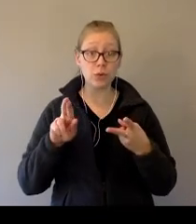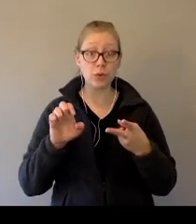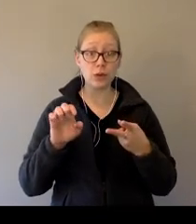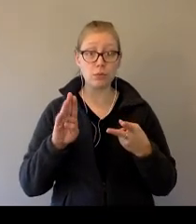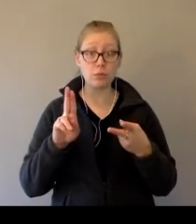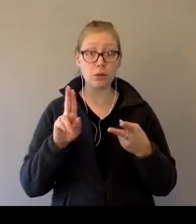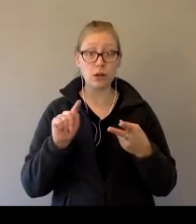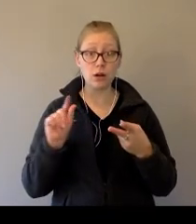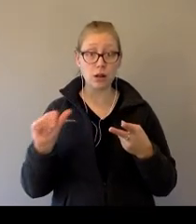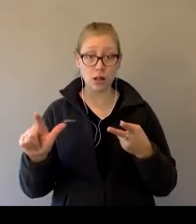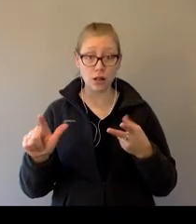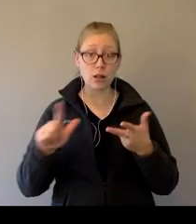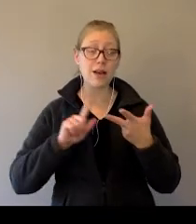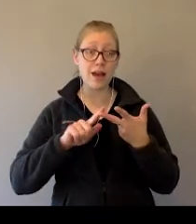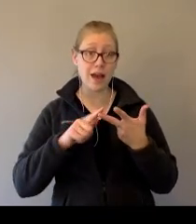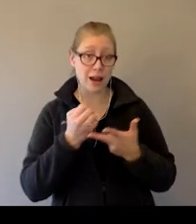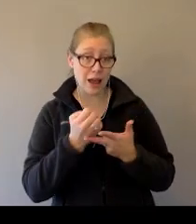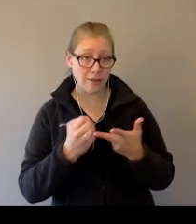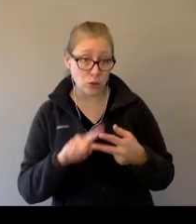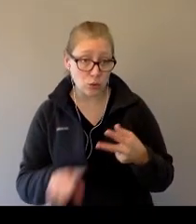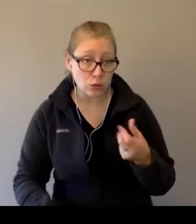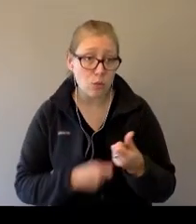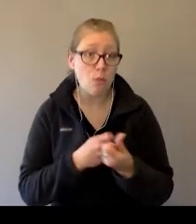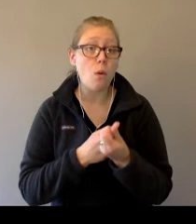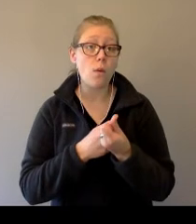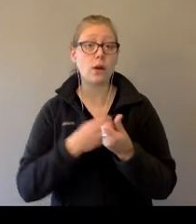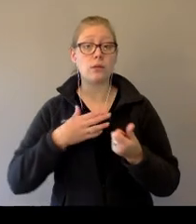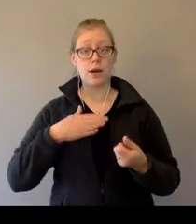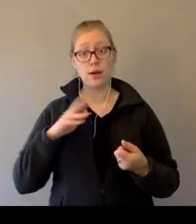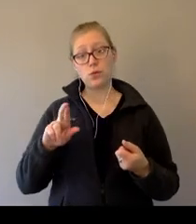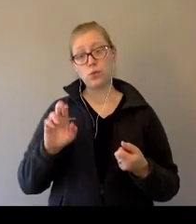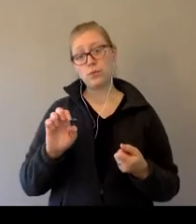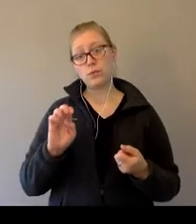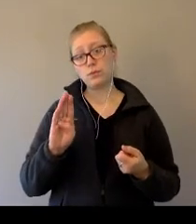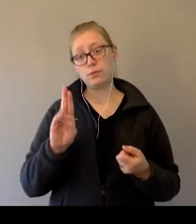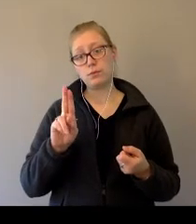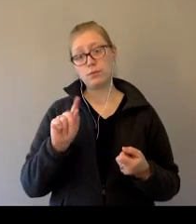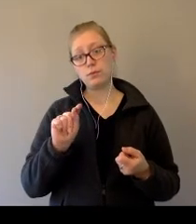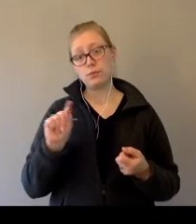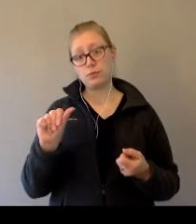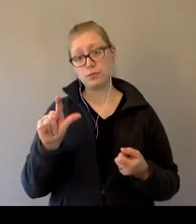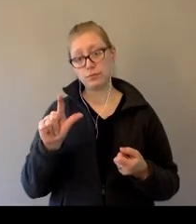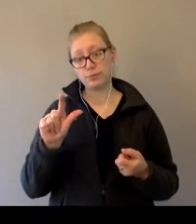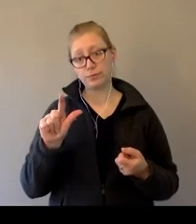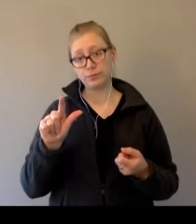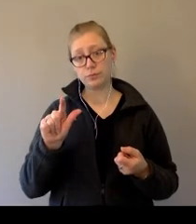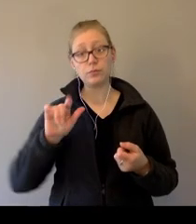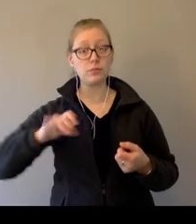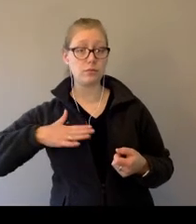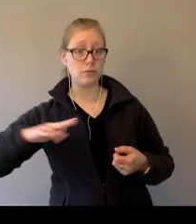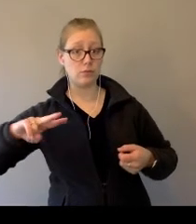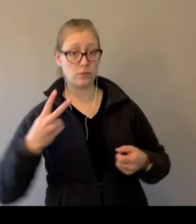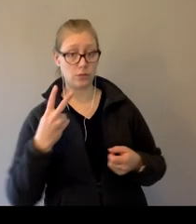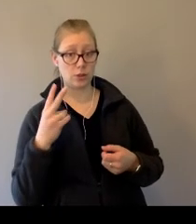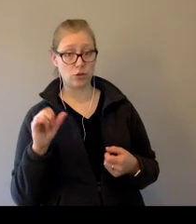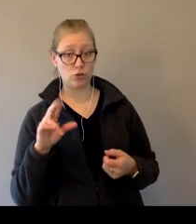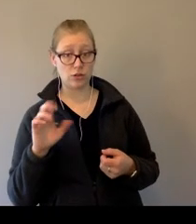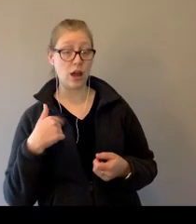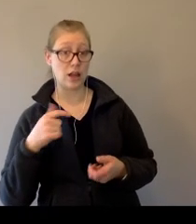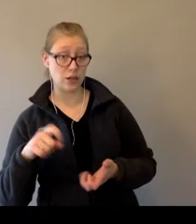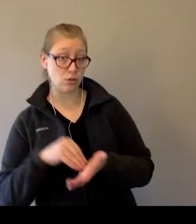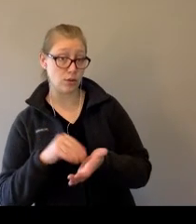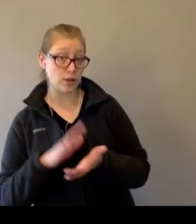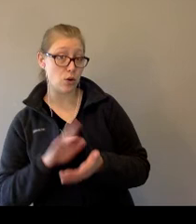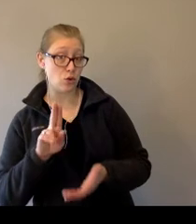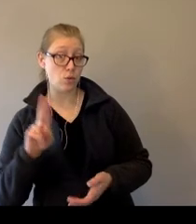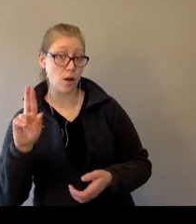piece of evidence that supports my rebuttal. Now, that's my second source. I need to put down the URL for that, copy and